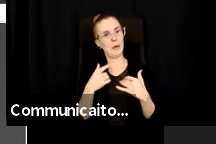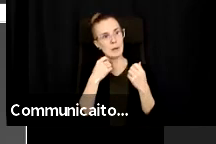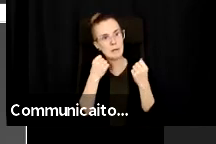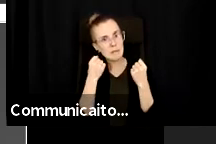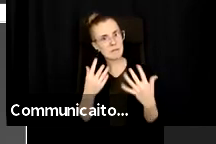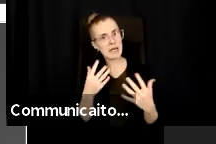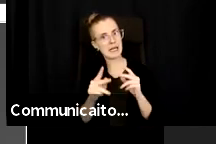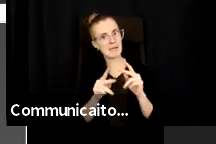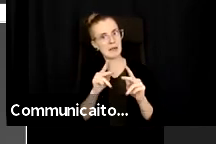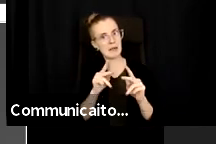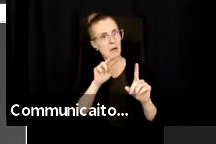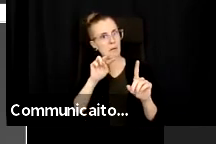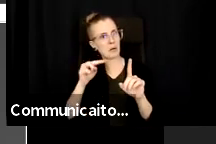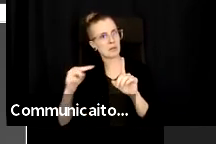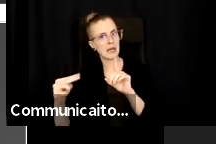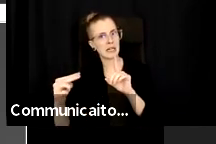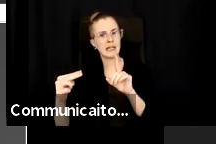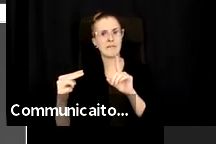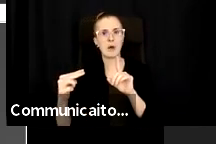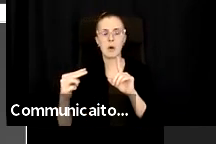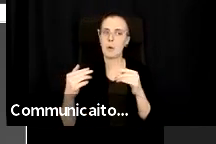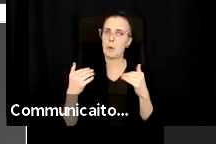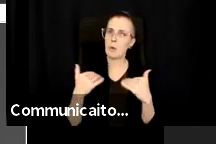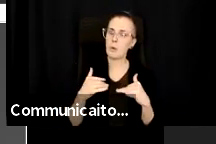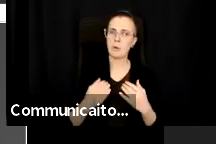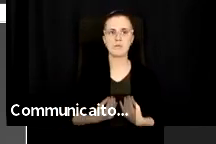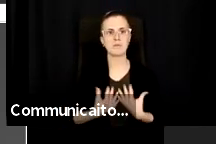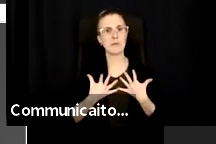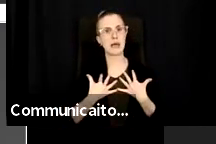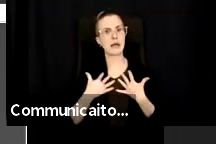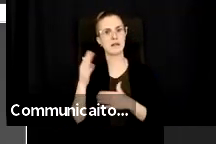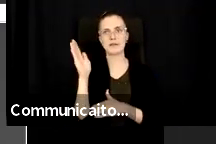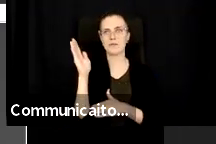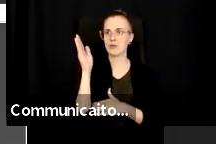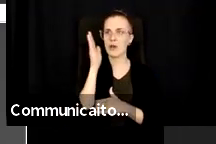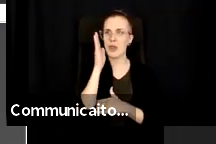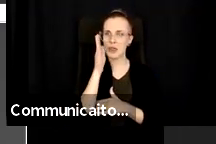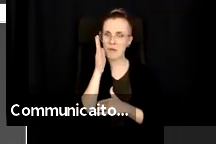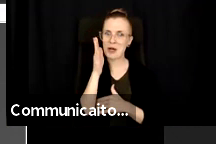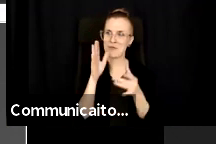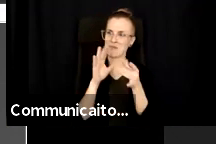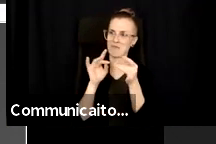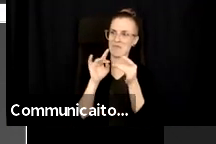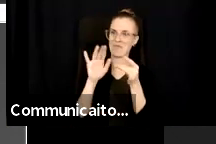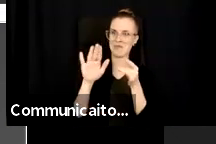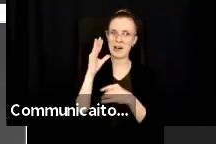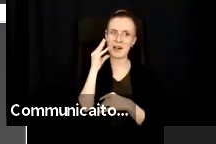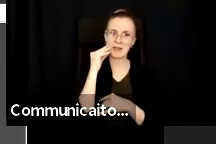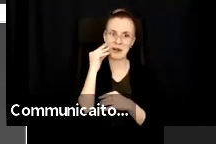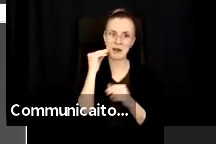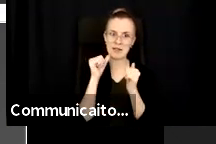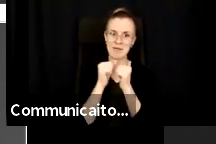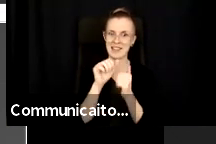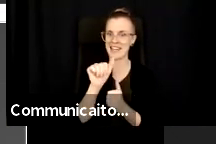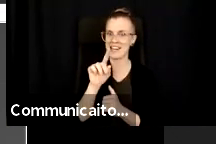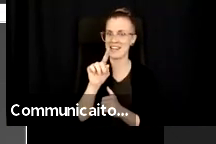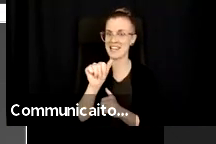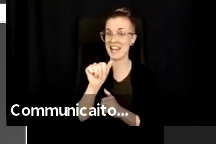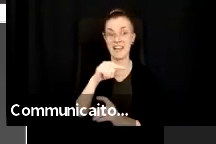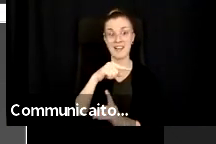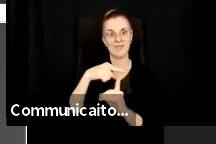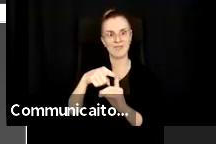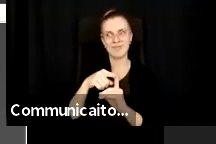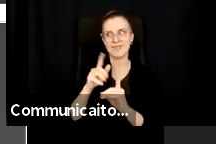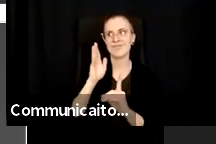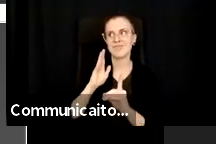perspectives. These inspiring speakers will share their experience with the ADA, including what it was like to see it